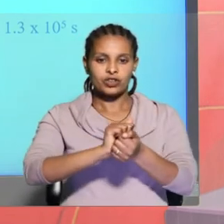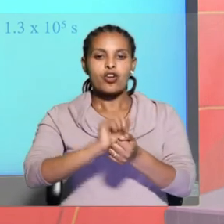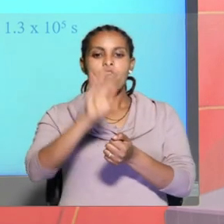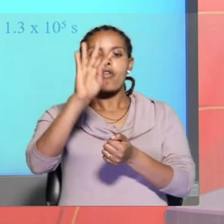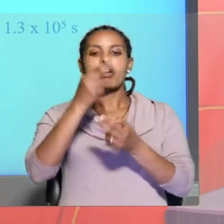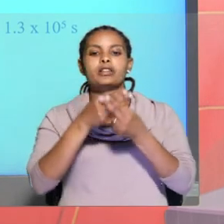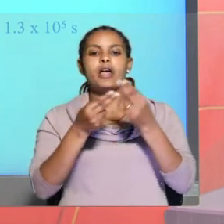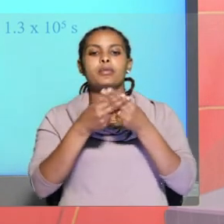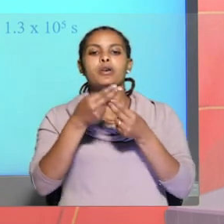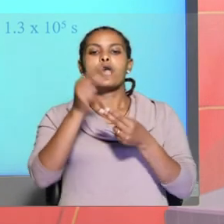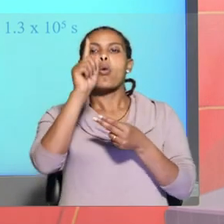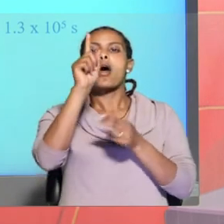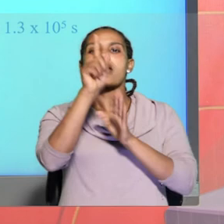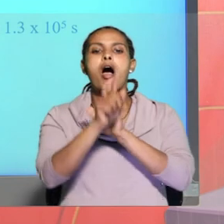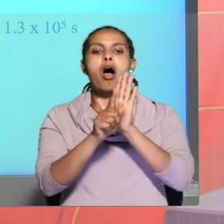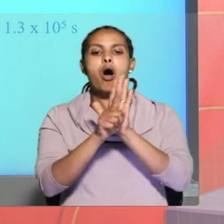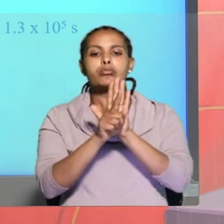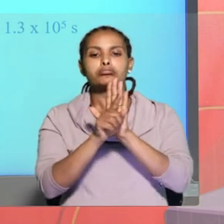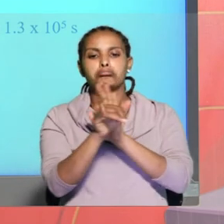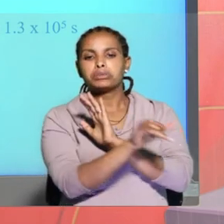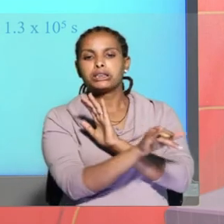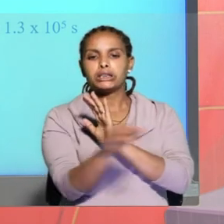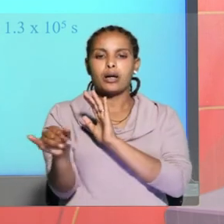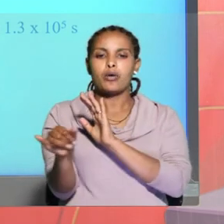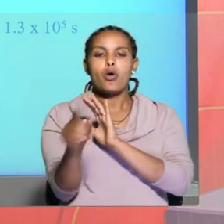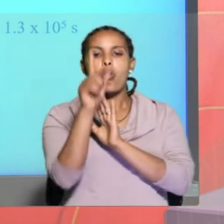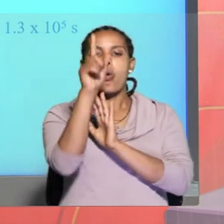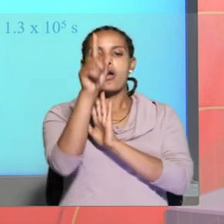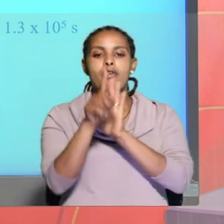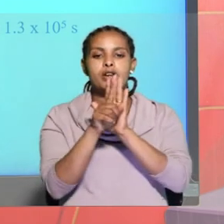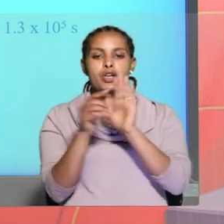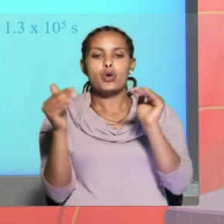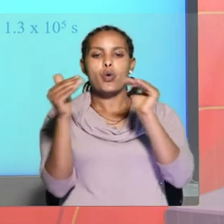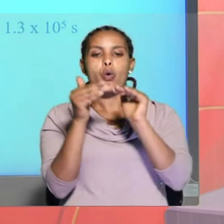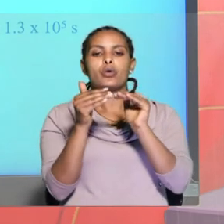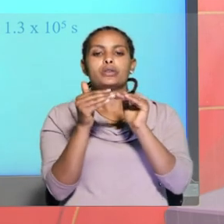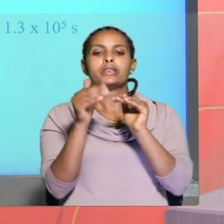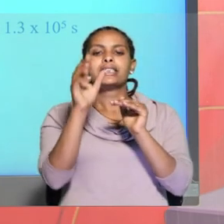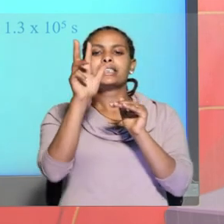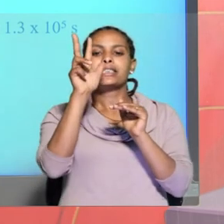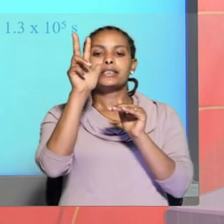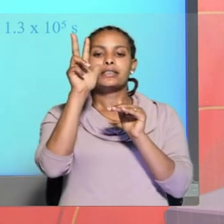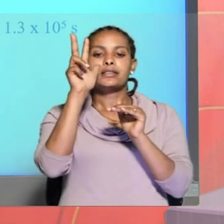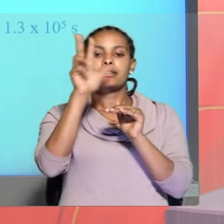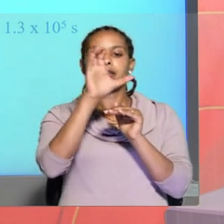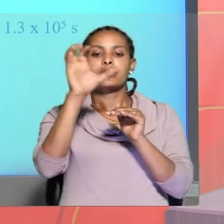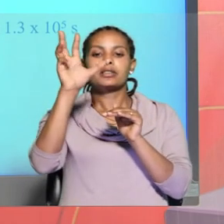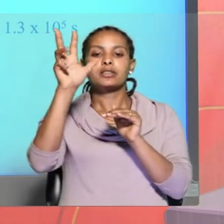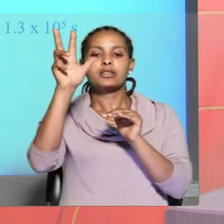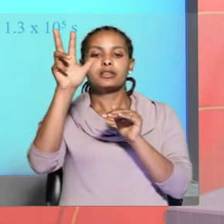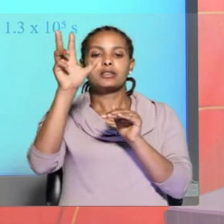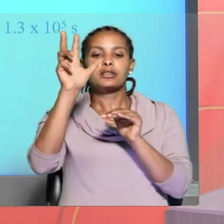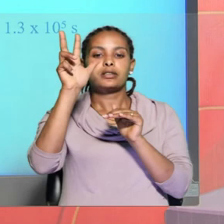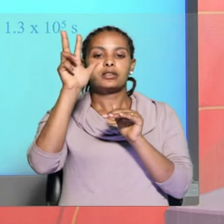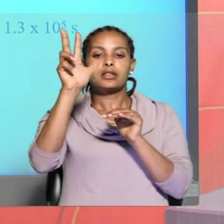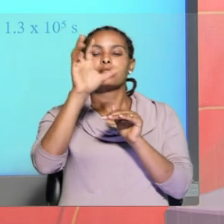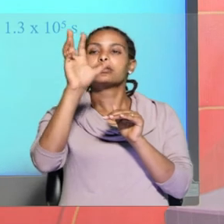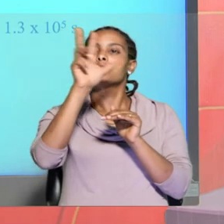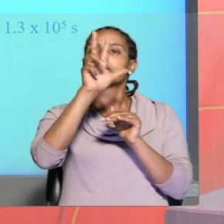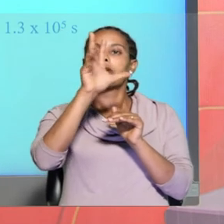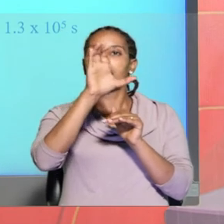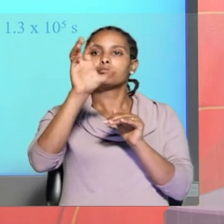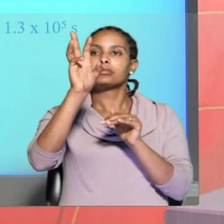times one hour is the same as one hour equal three thousand six hundred second therefore four